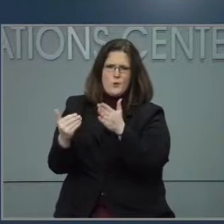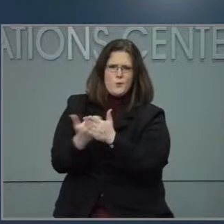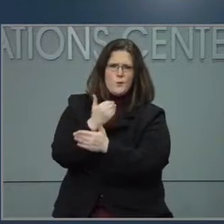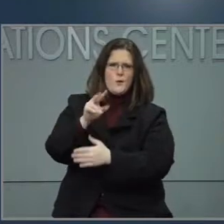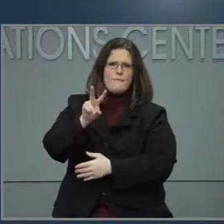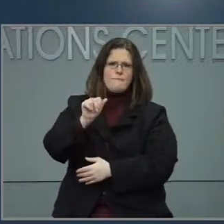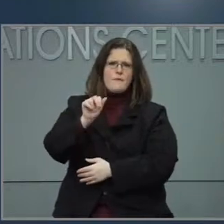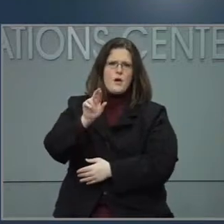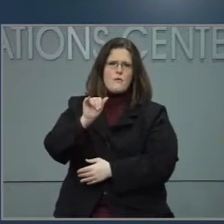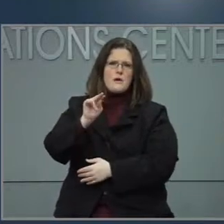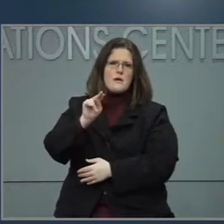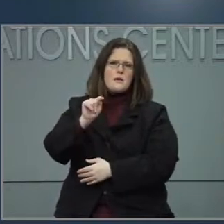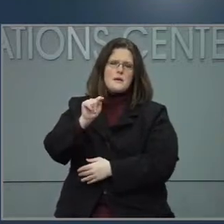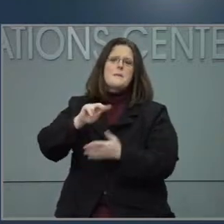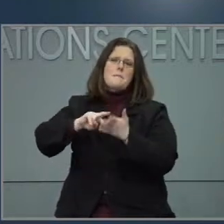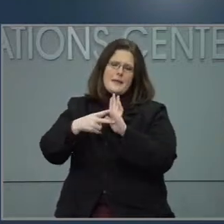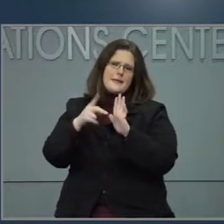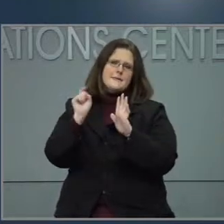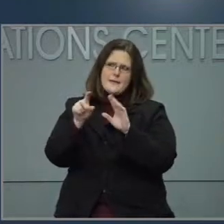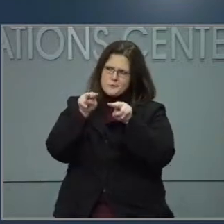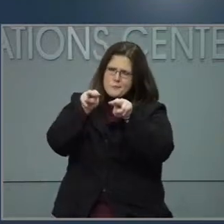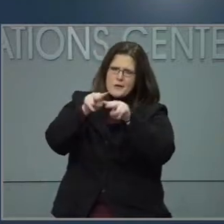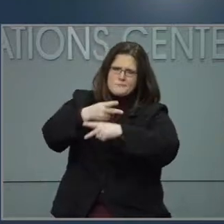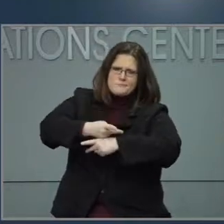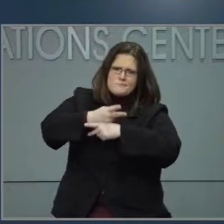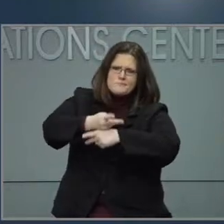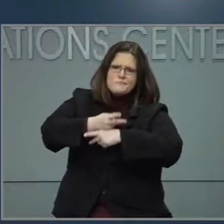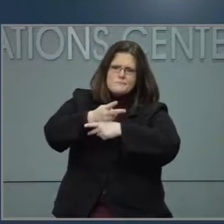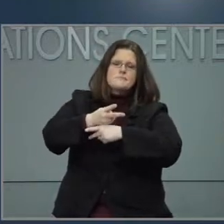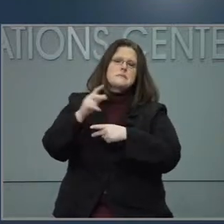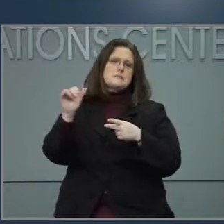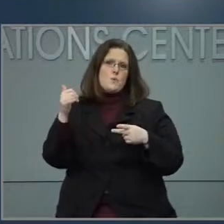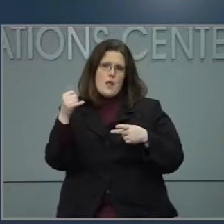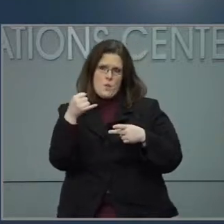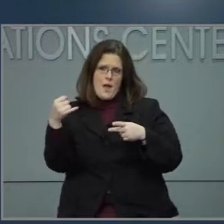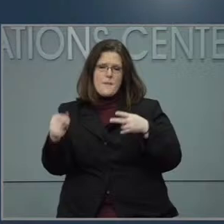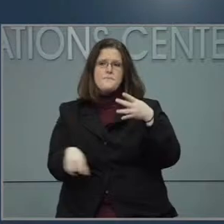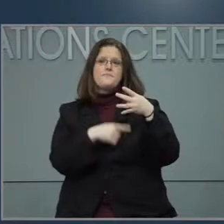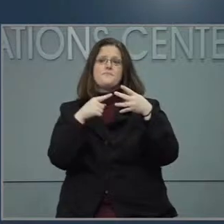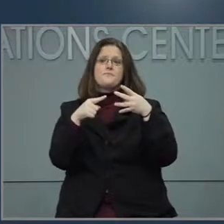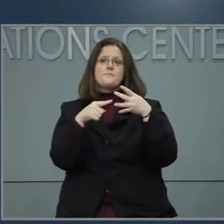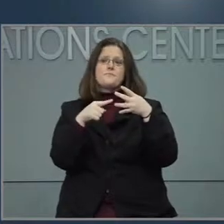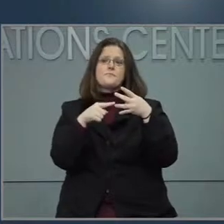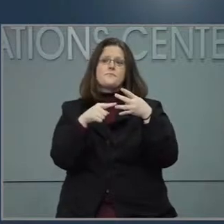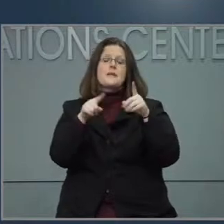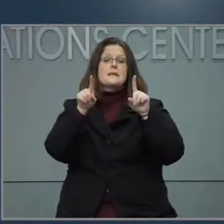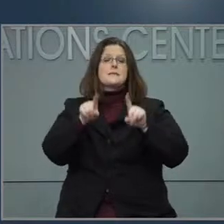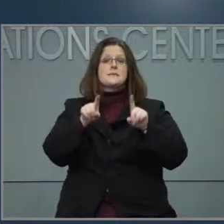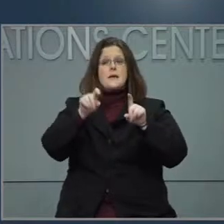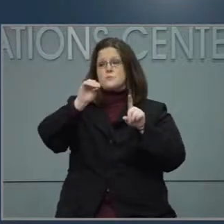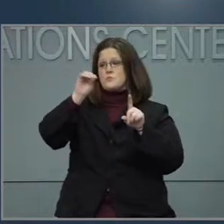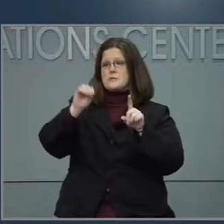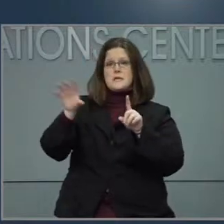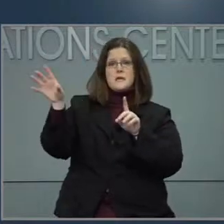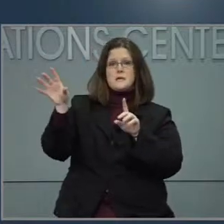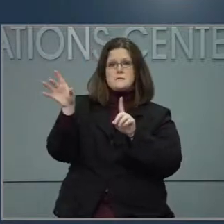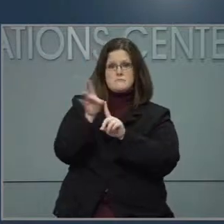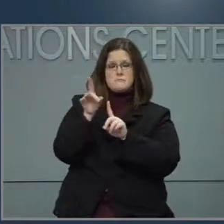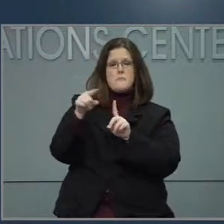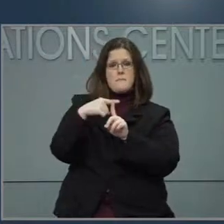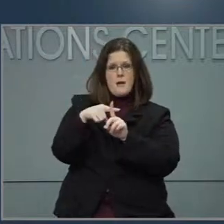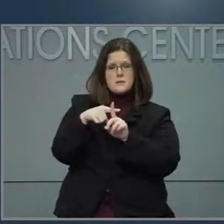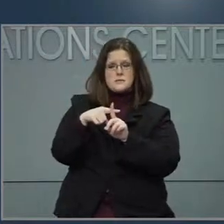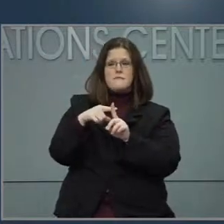yellow line. North Carolina's trajectory of tests that are returning positive is level. This gets a green